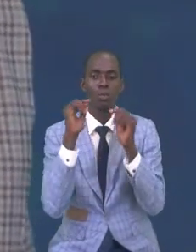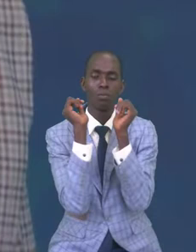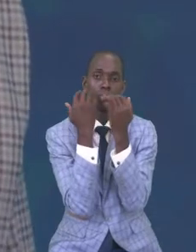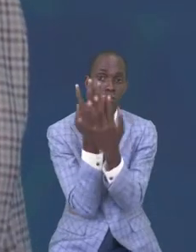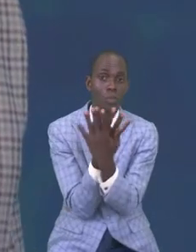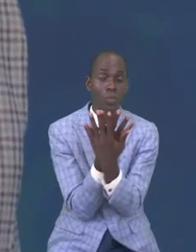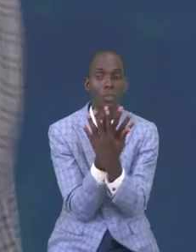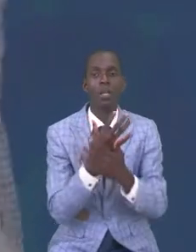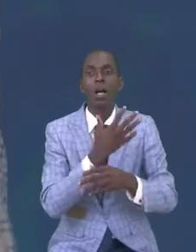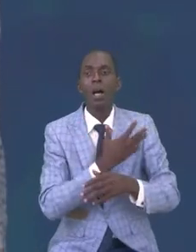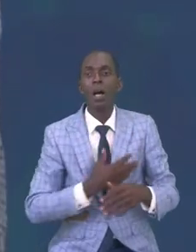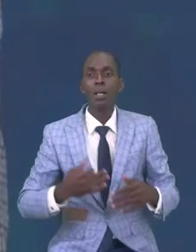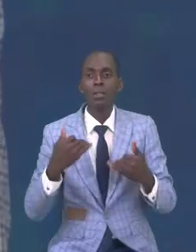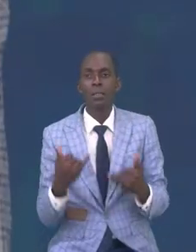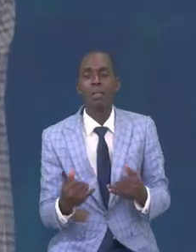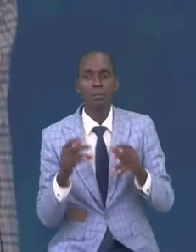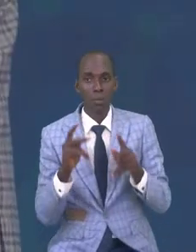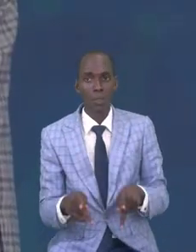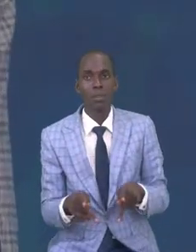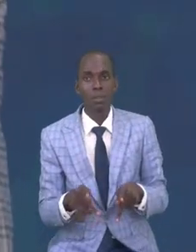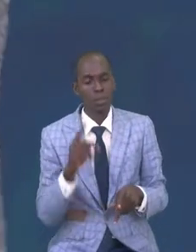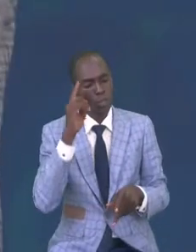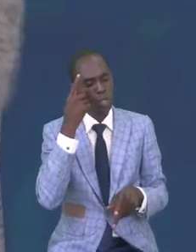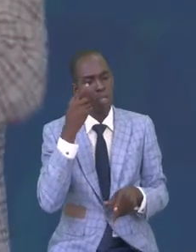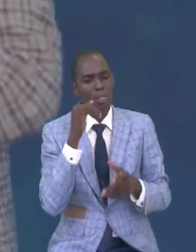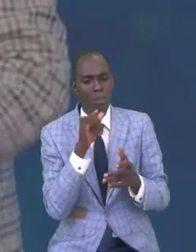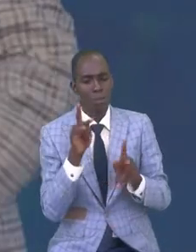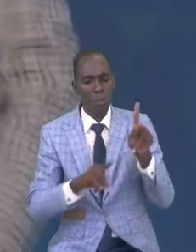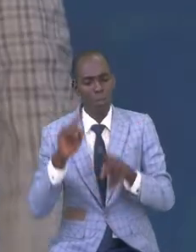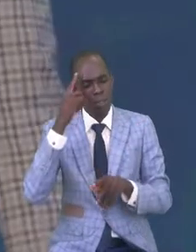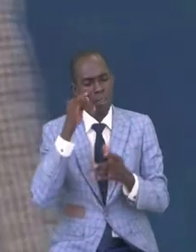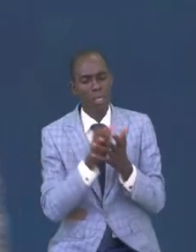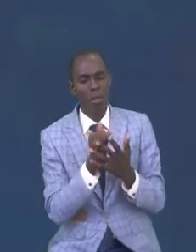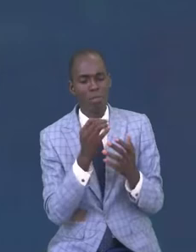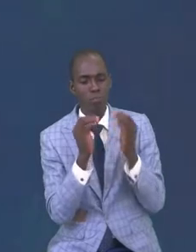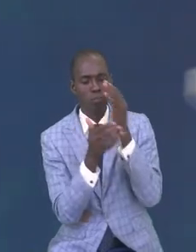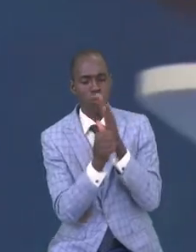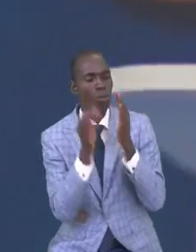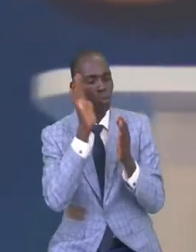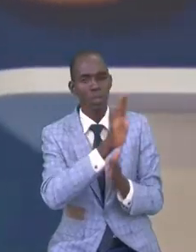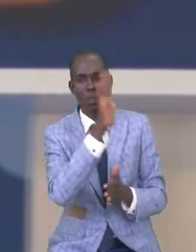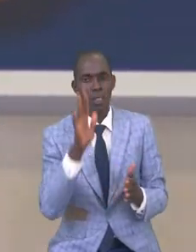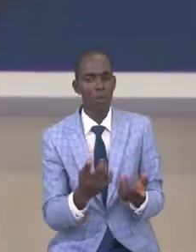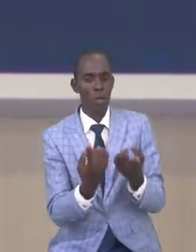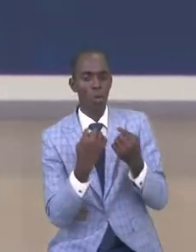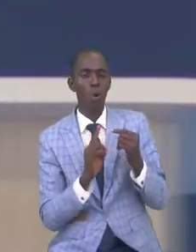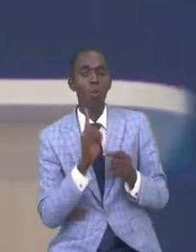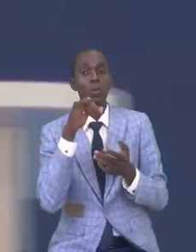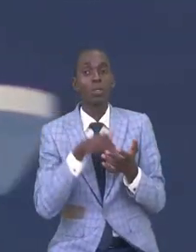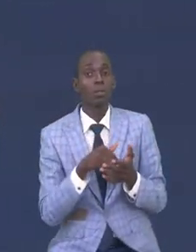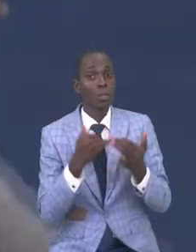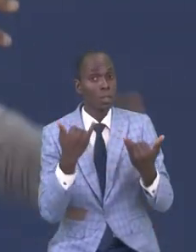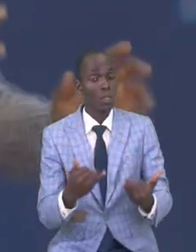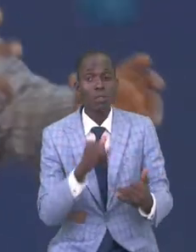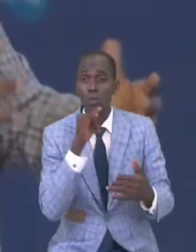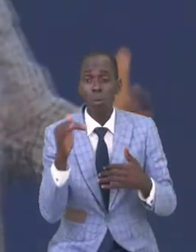thought that potential will never come up. Now, it is not what people do to you that